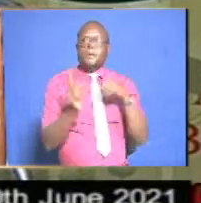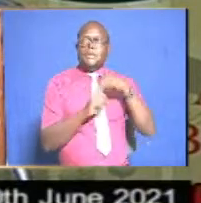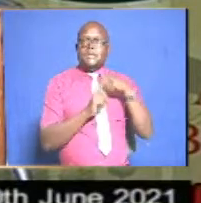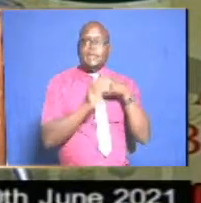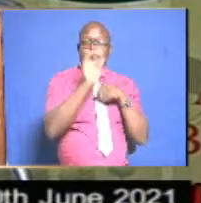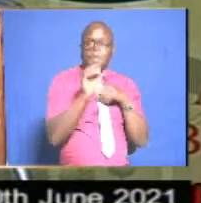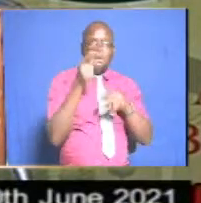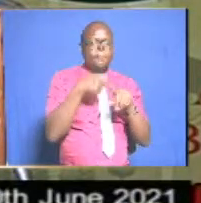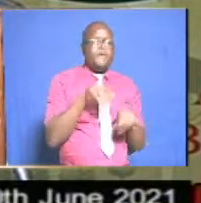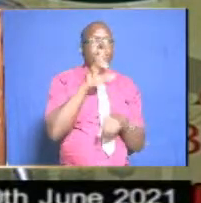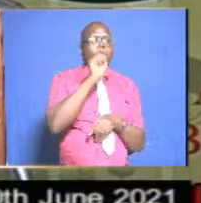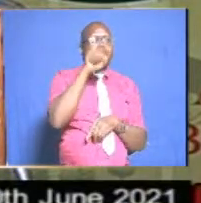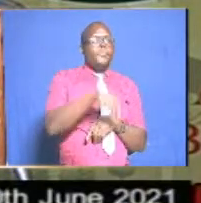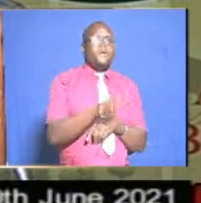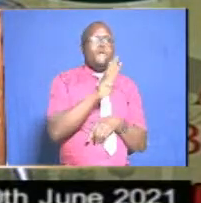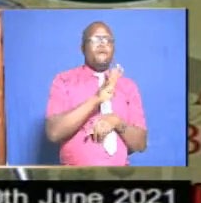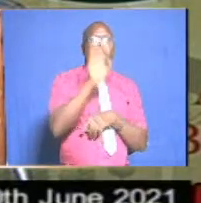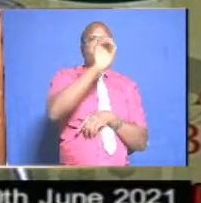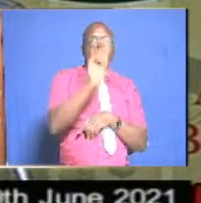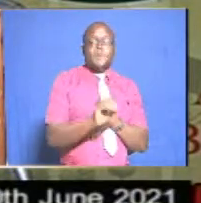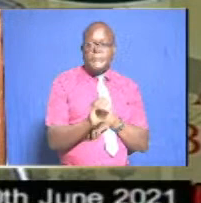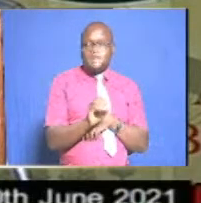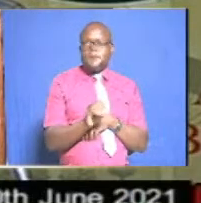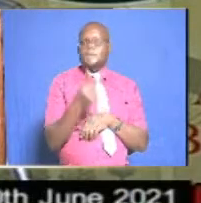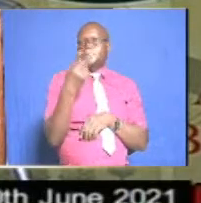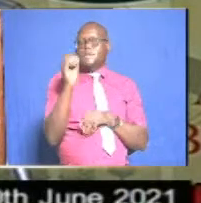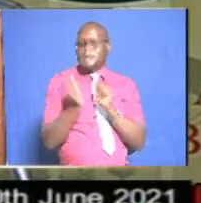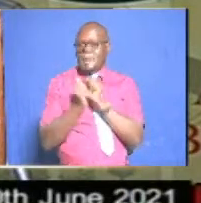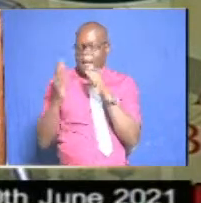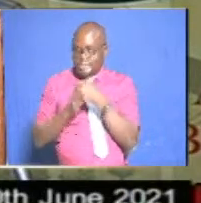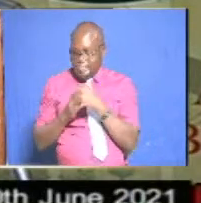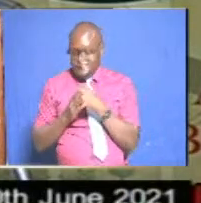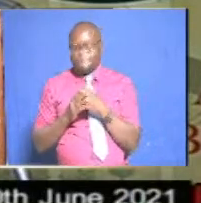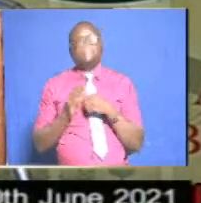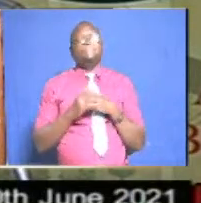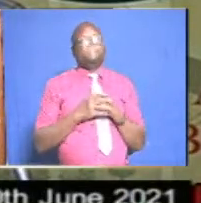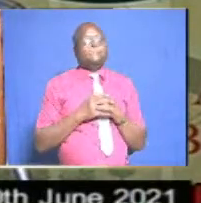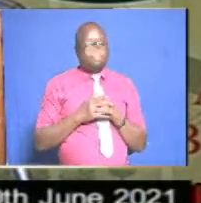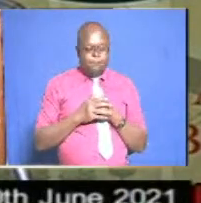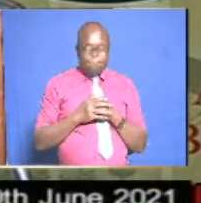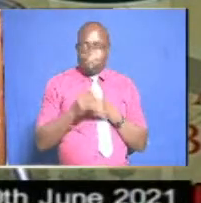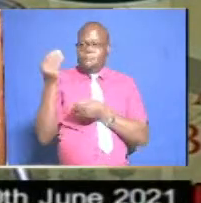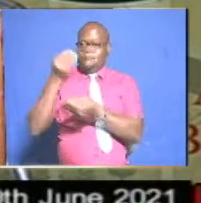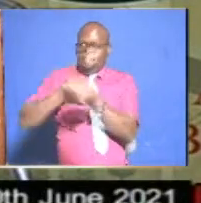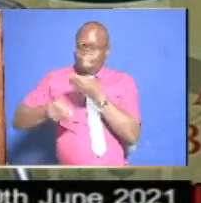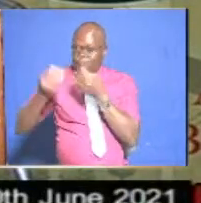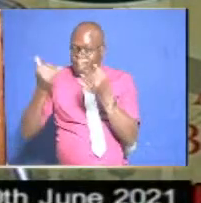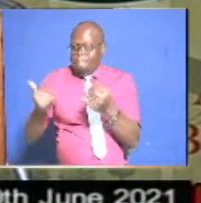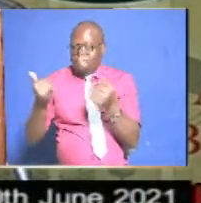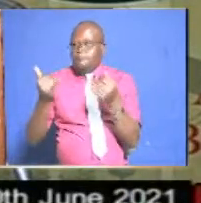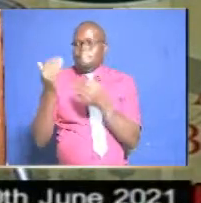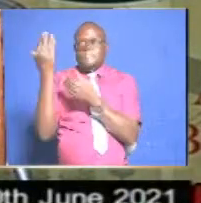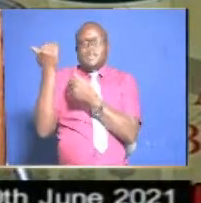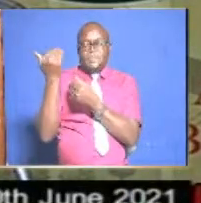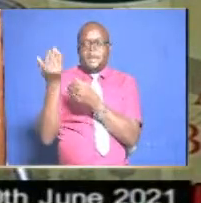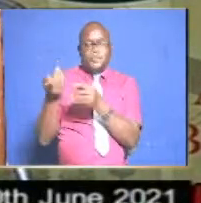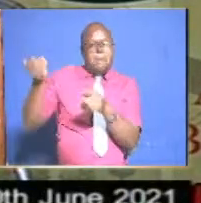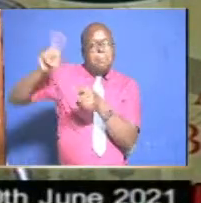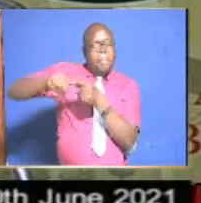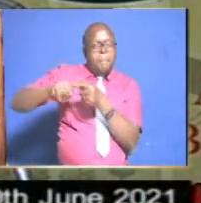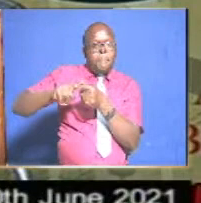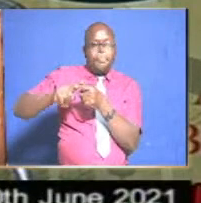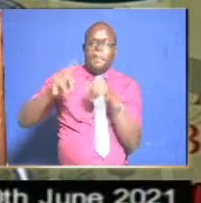from 5.4% in 2019. Mr. Speaker, economic growth is expected to rebound